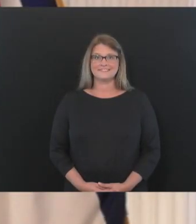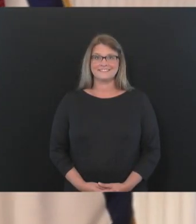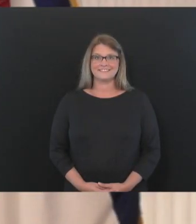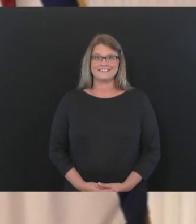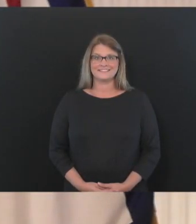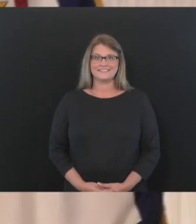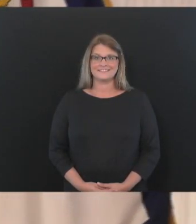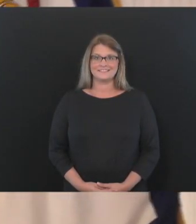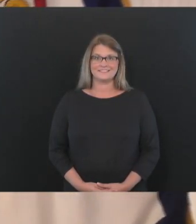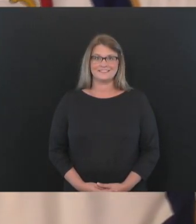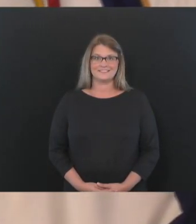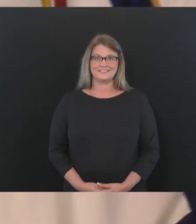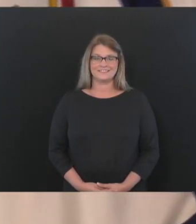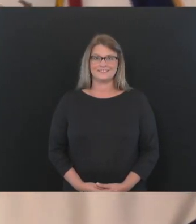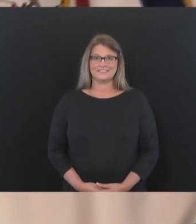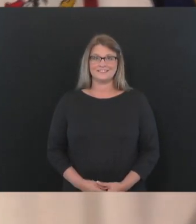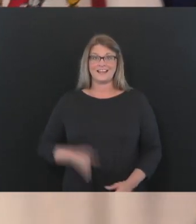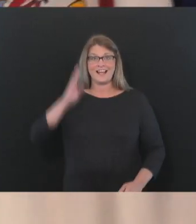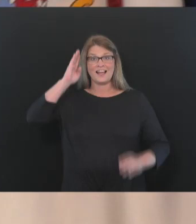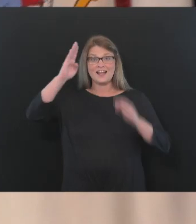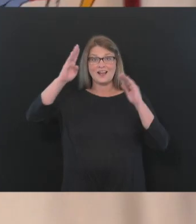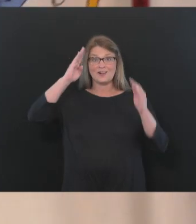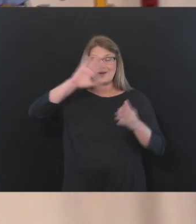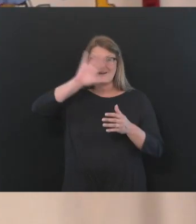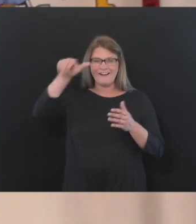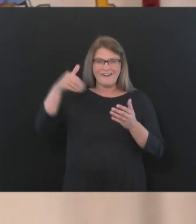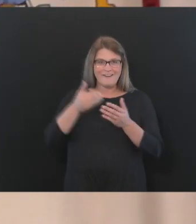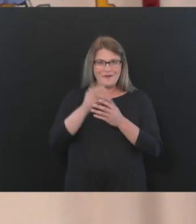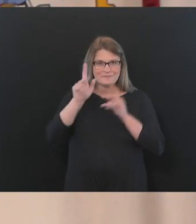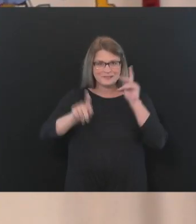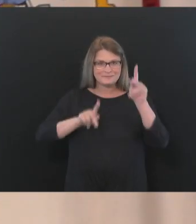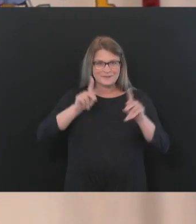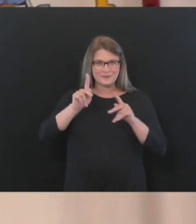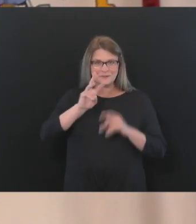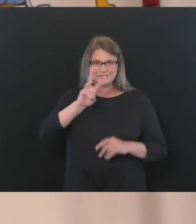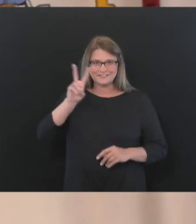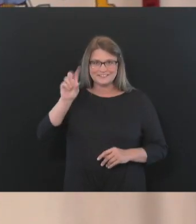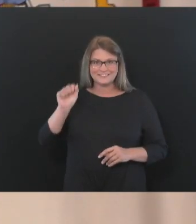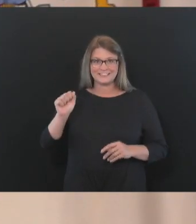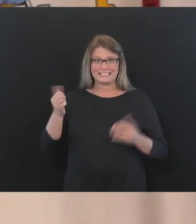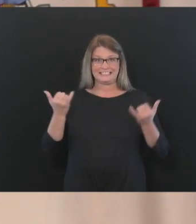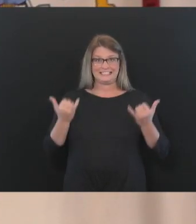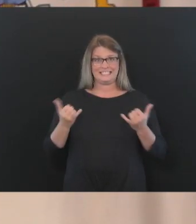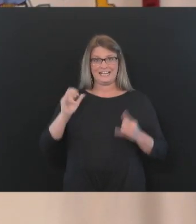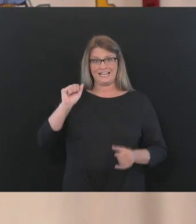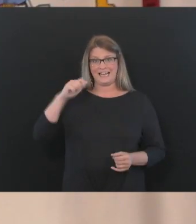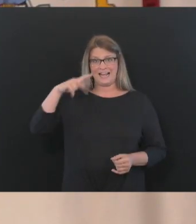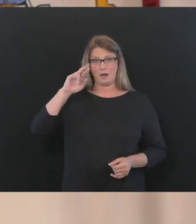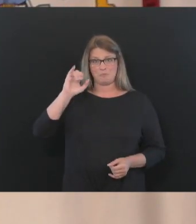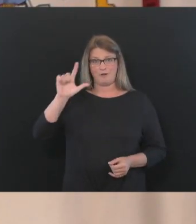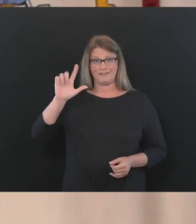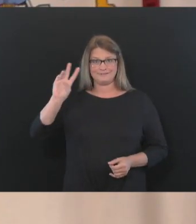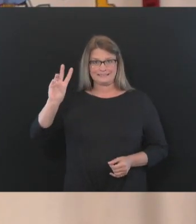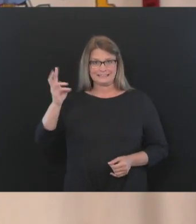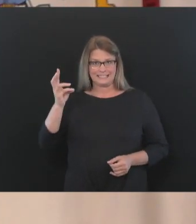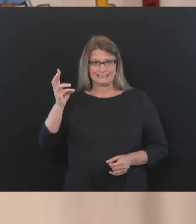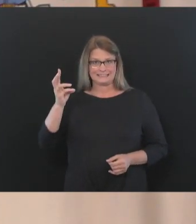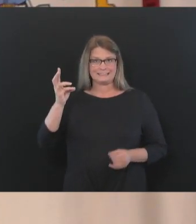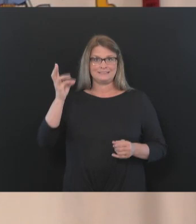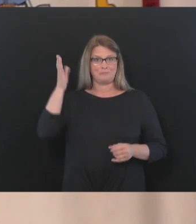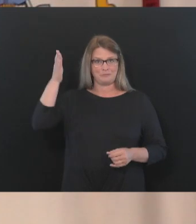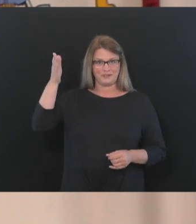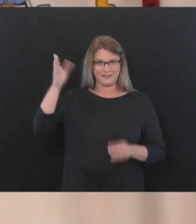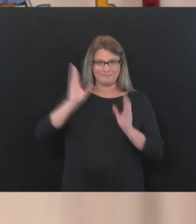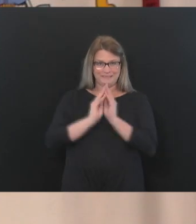Hello, everyone. This is our April 6th briefing. I'd like to start off today, and